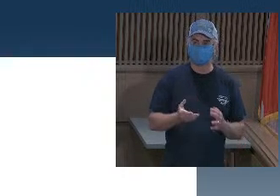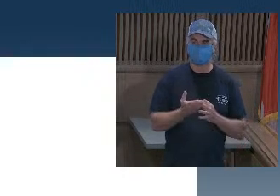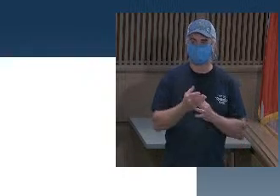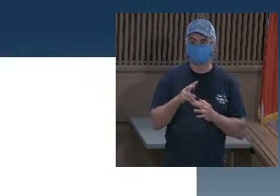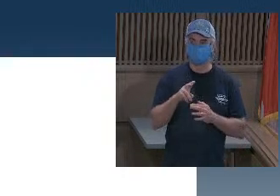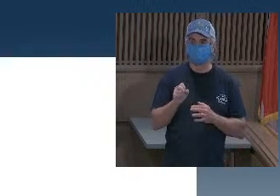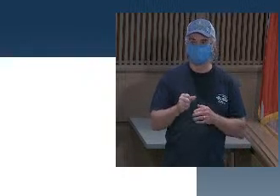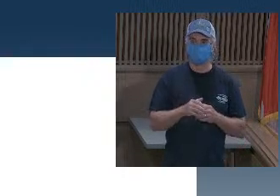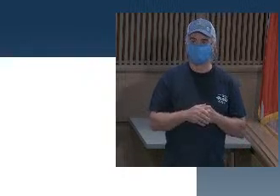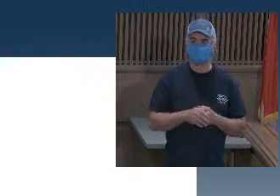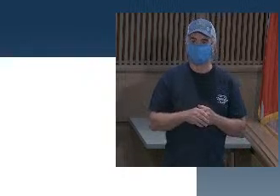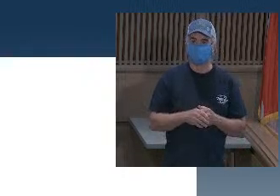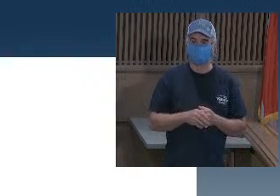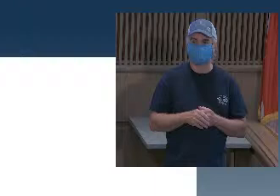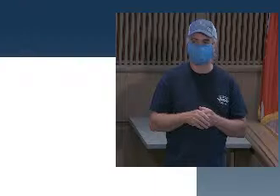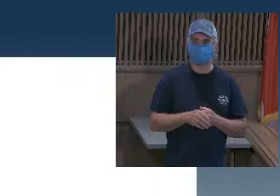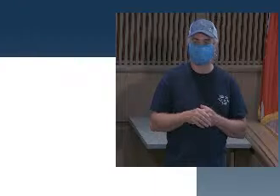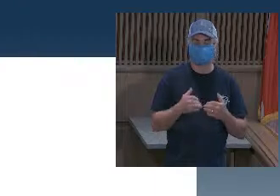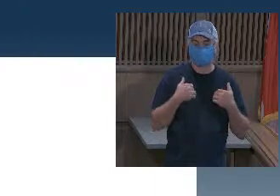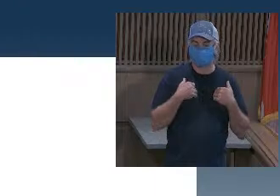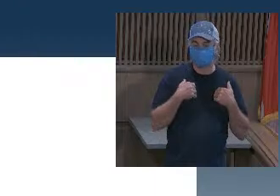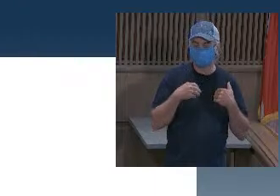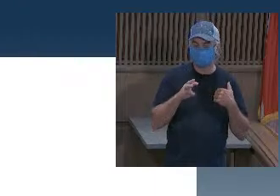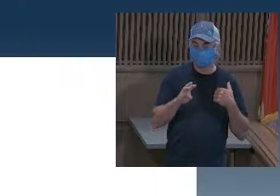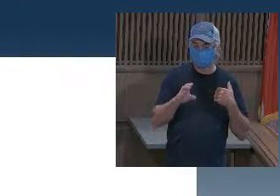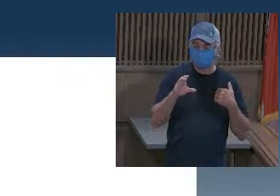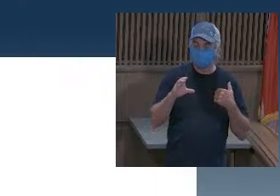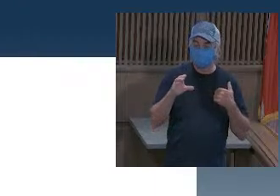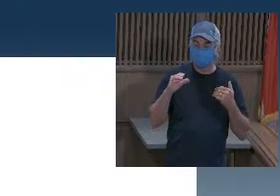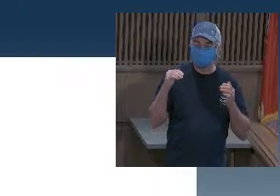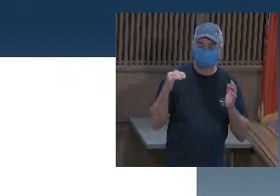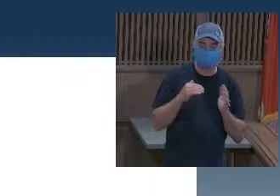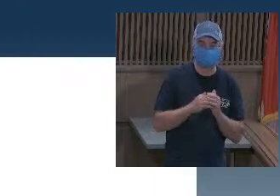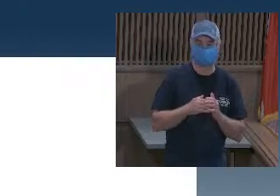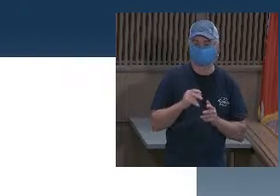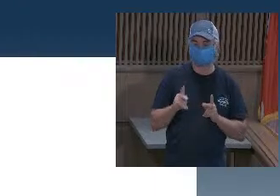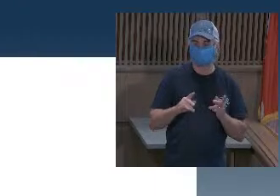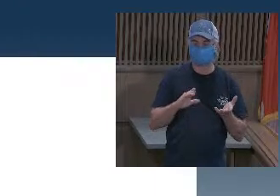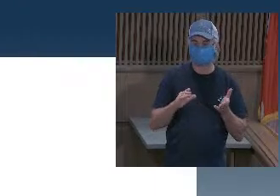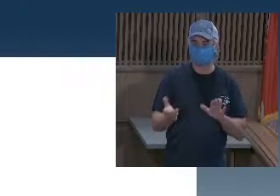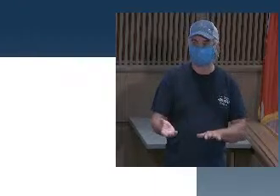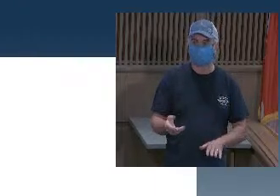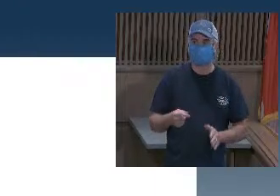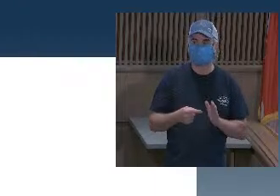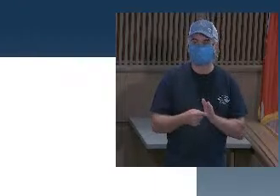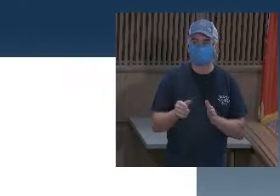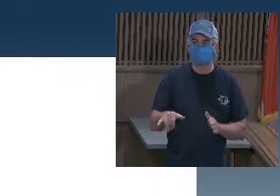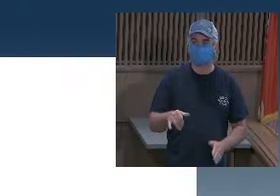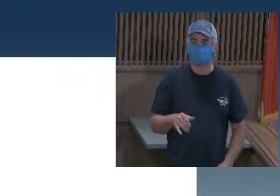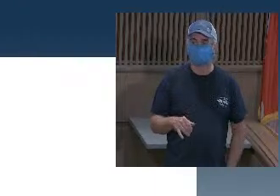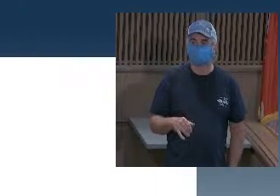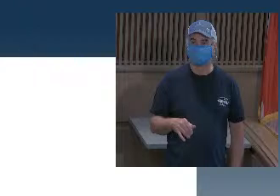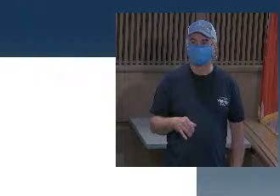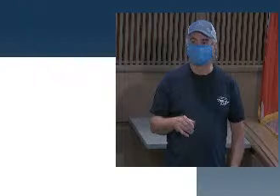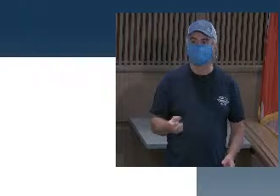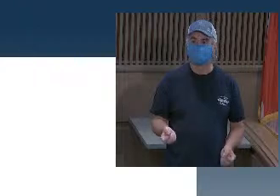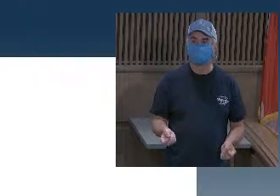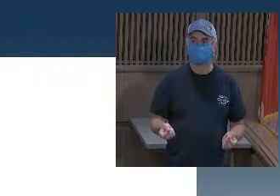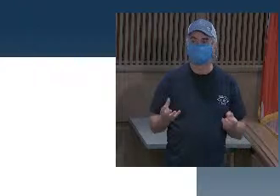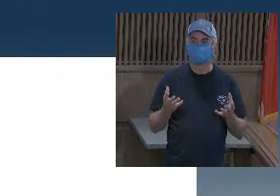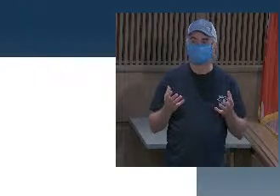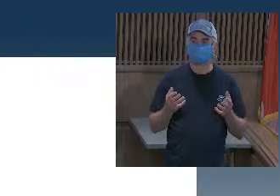we've had over 500,000 deaths. And they're illustrating here the proportion